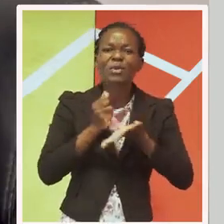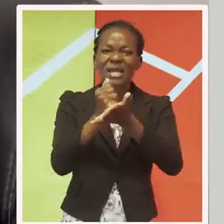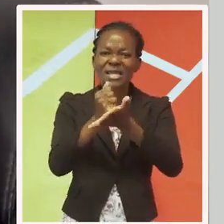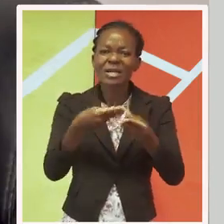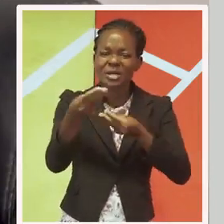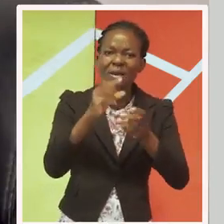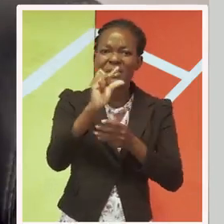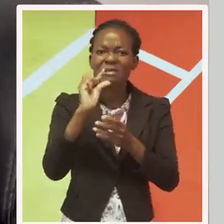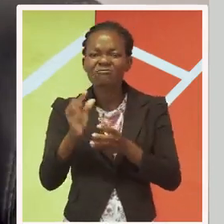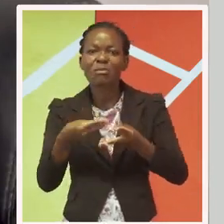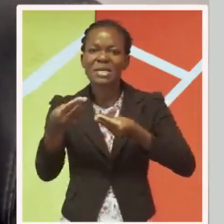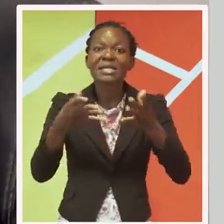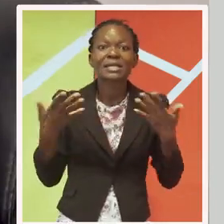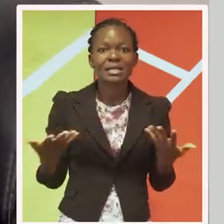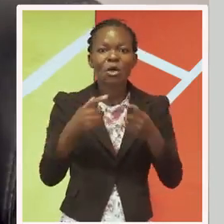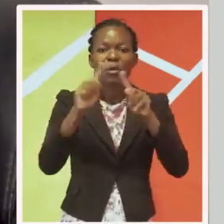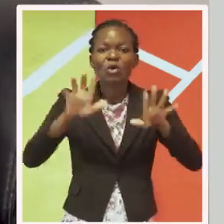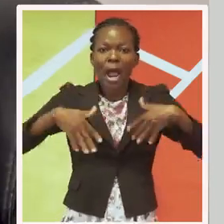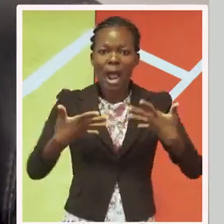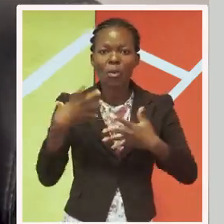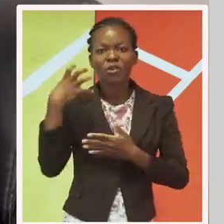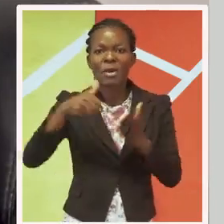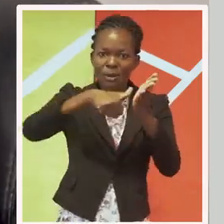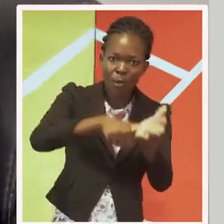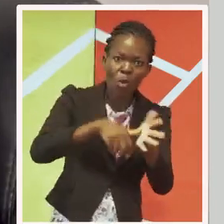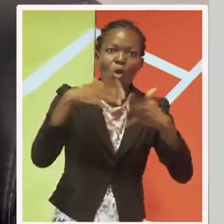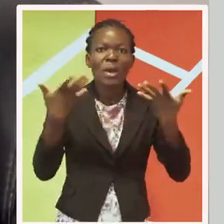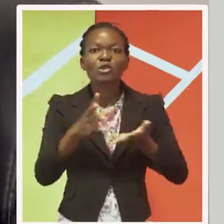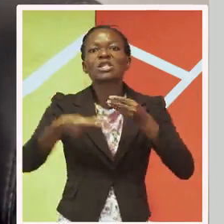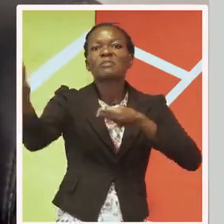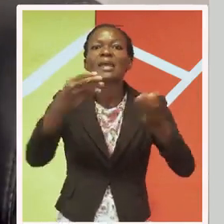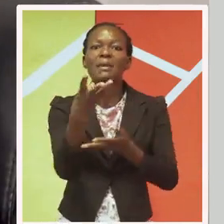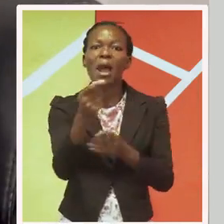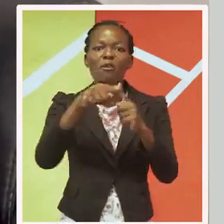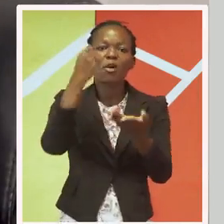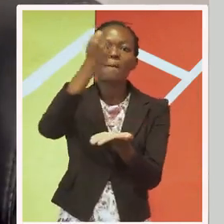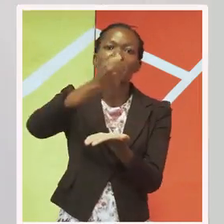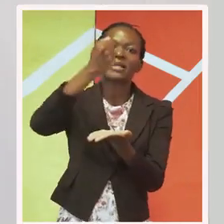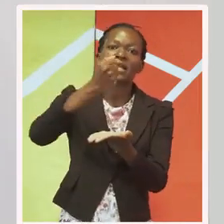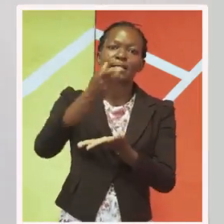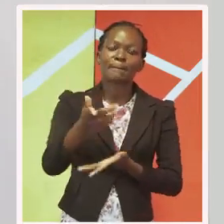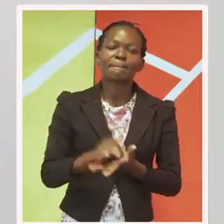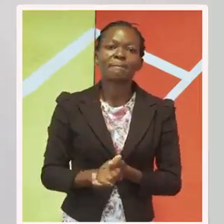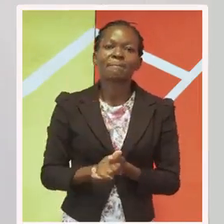macroeconomic policy of fiscal policies, that is, government borrowing and budgetary spending.